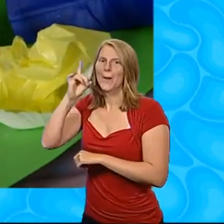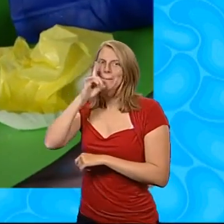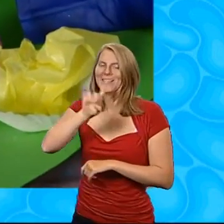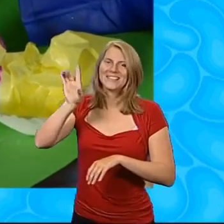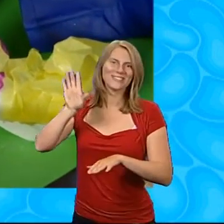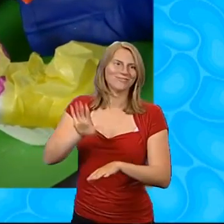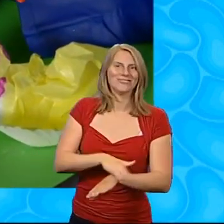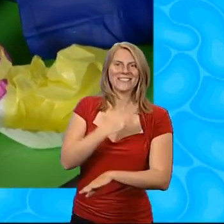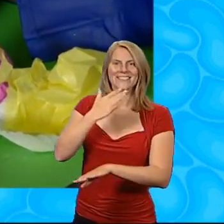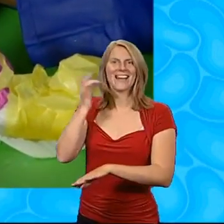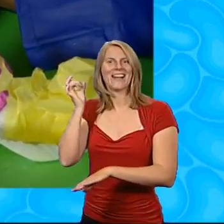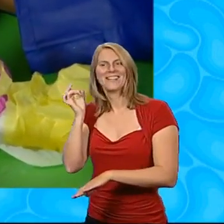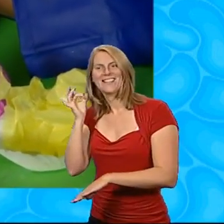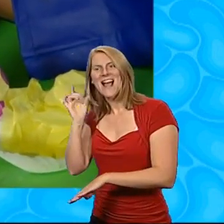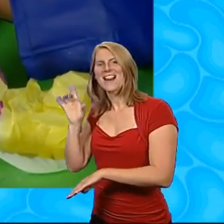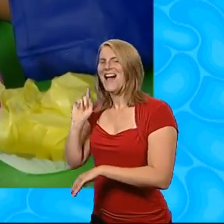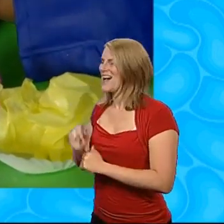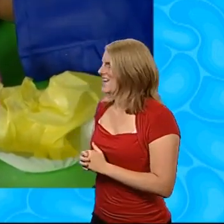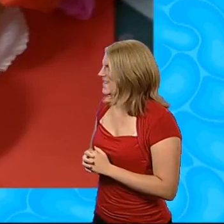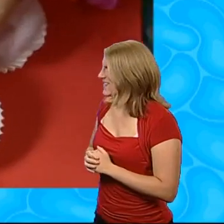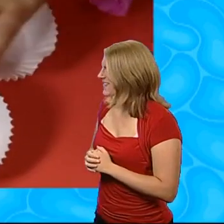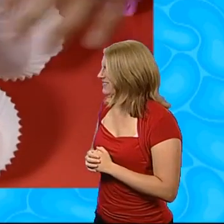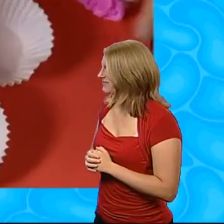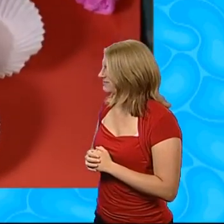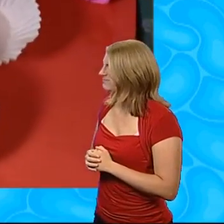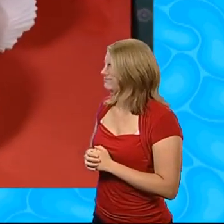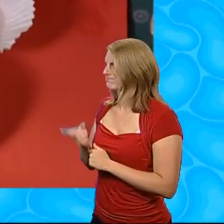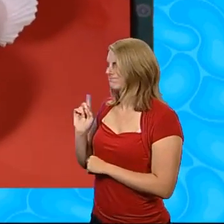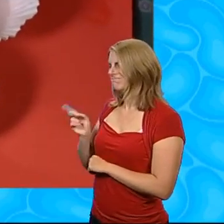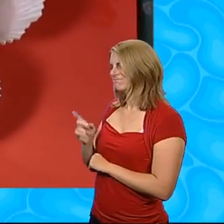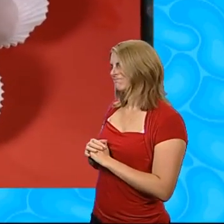pink, green, yellow, yellow. Well, I thought it was.